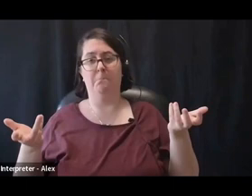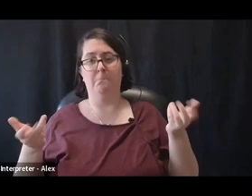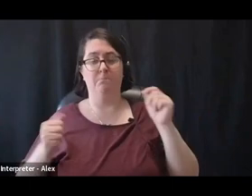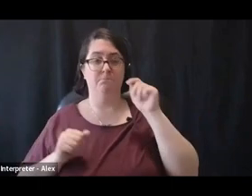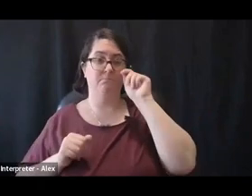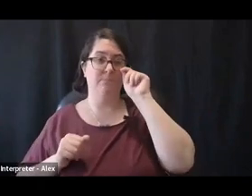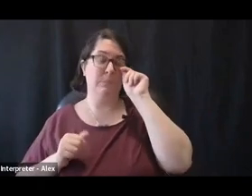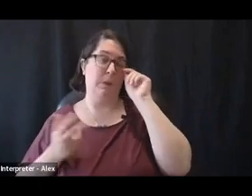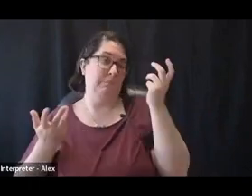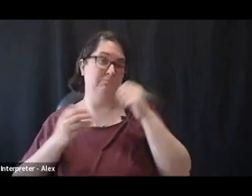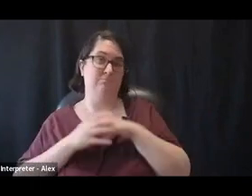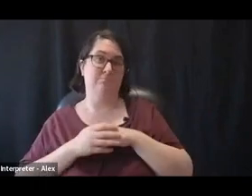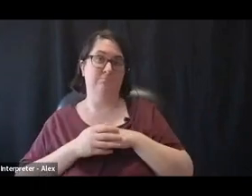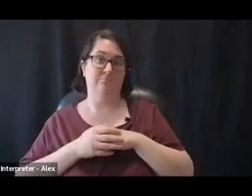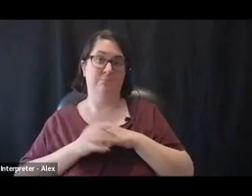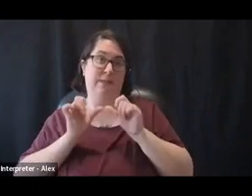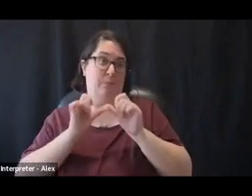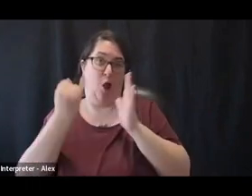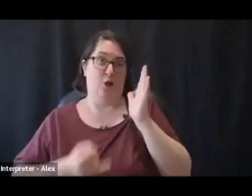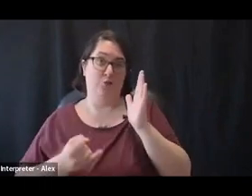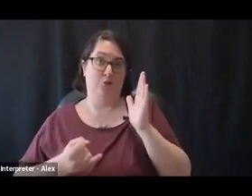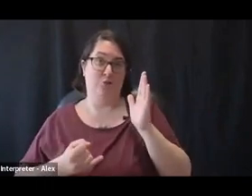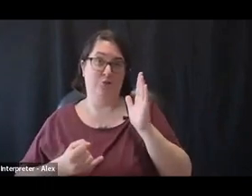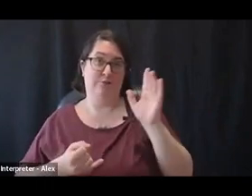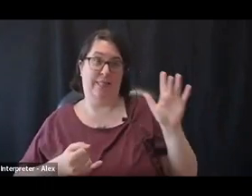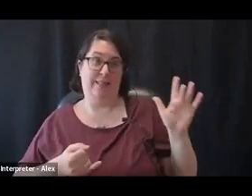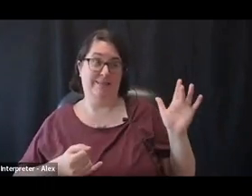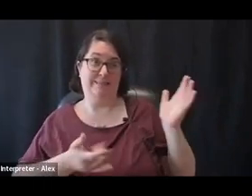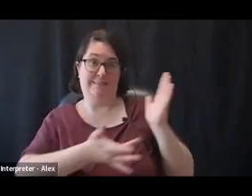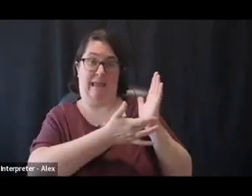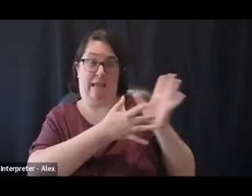know, just keep doing art and then tech makes sense.